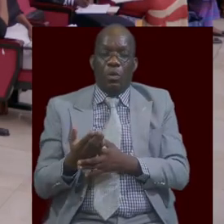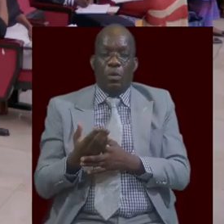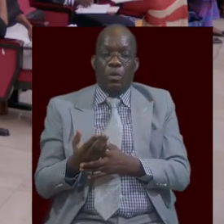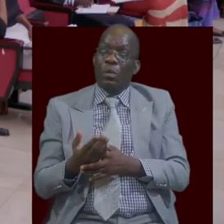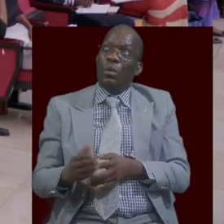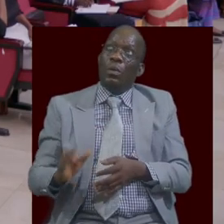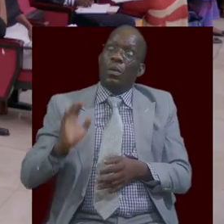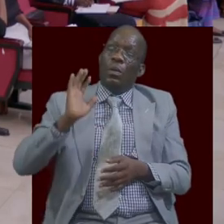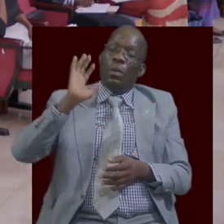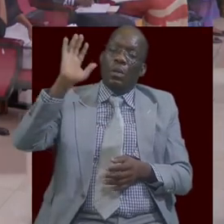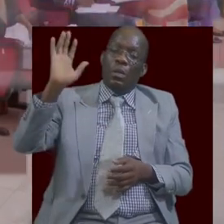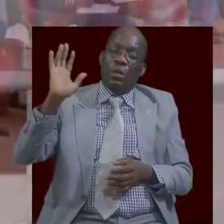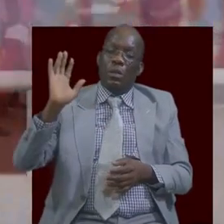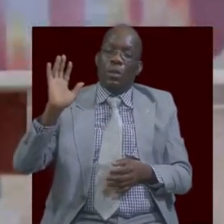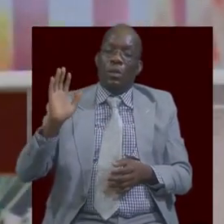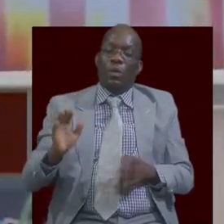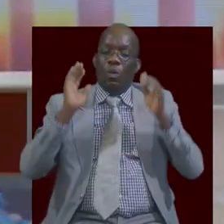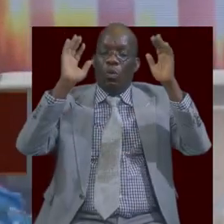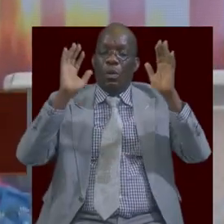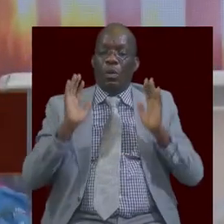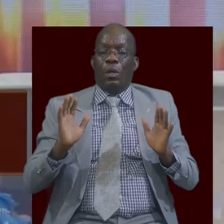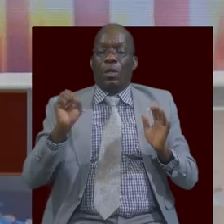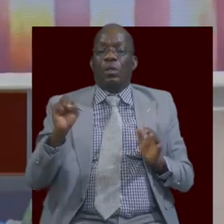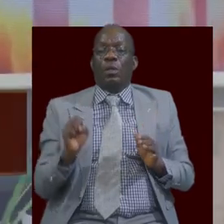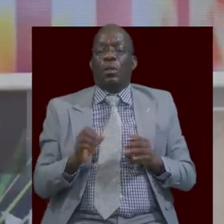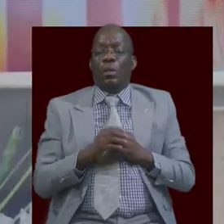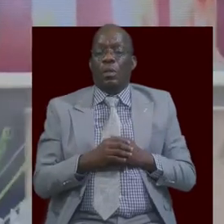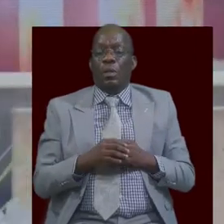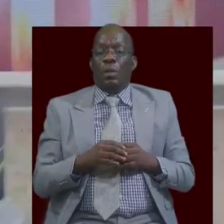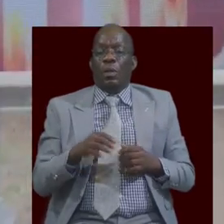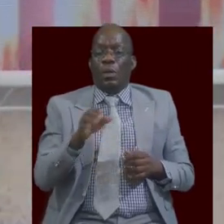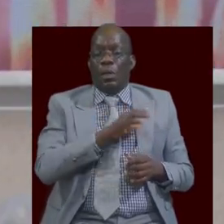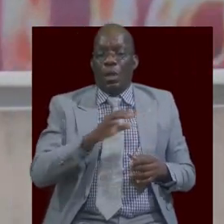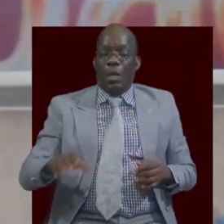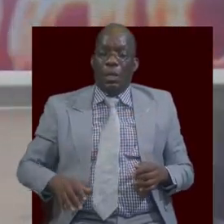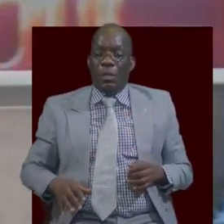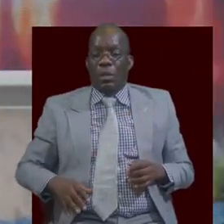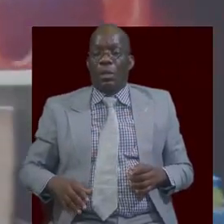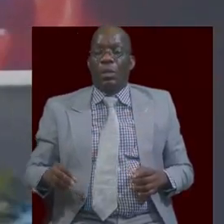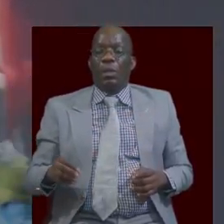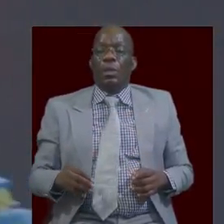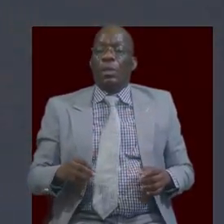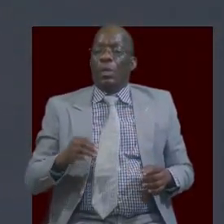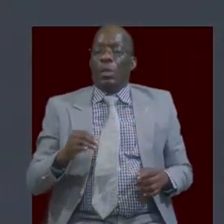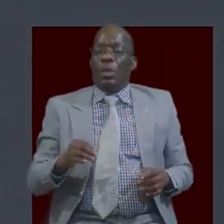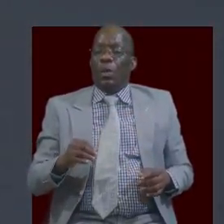his exploits. Now, Christ specializes